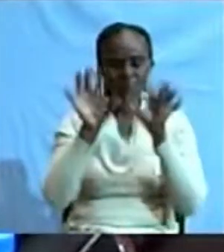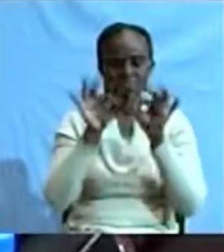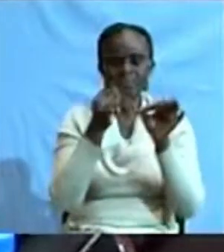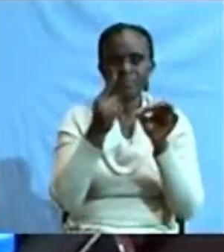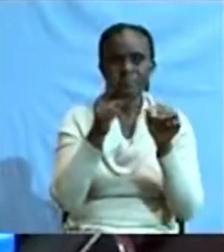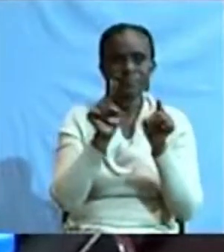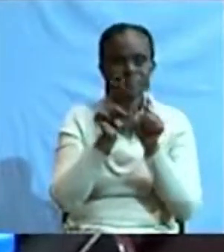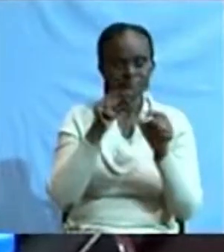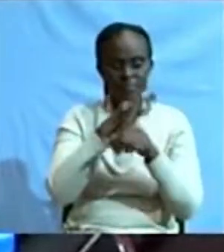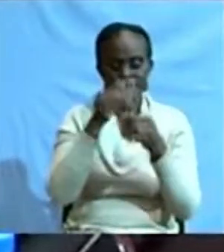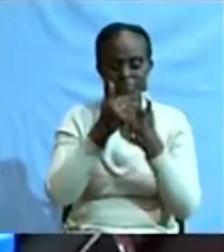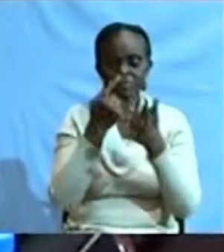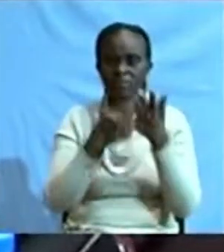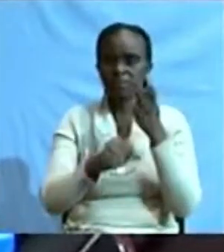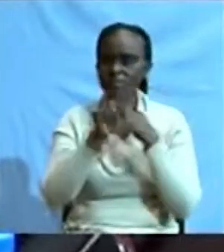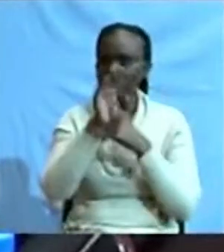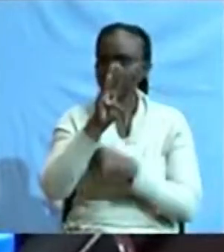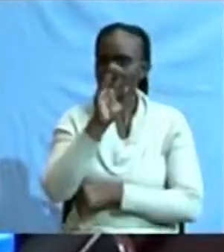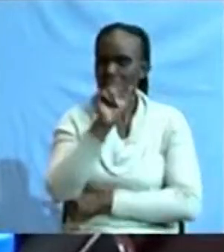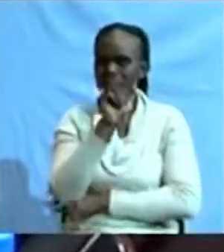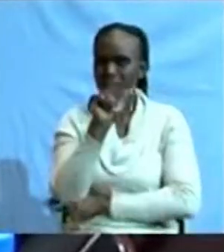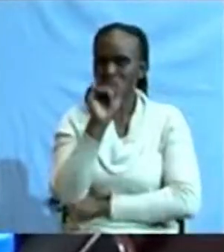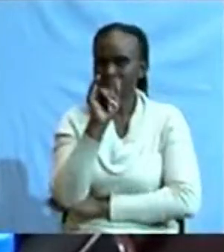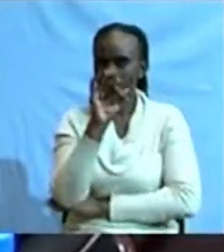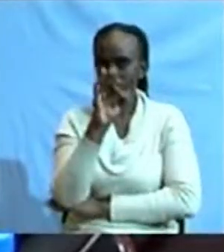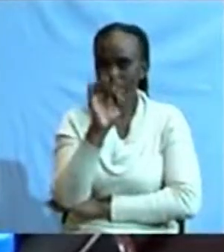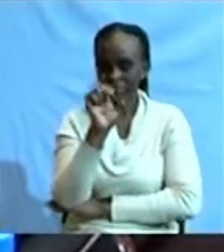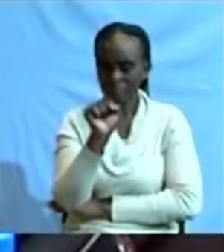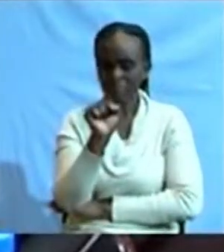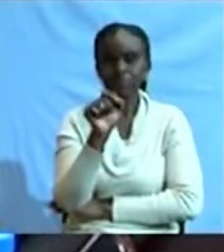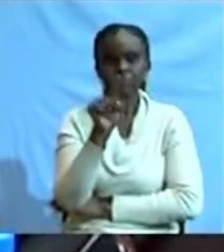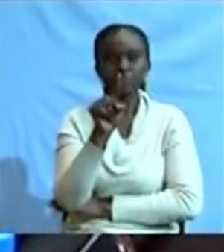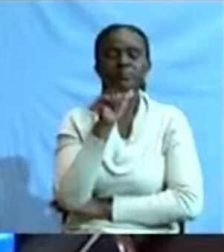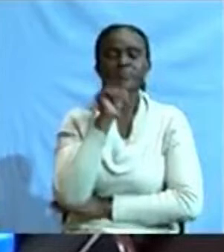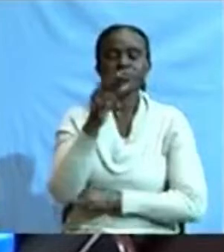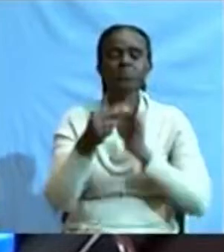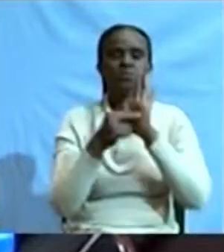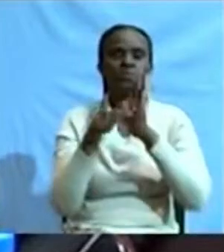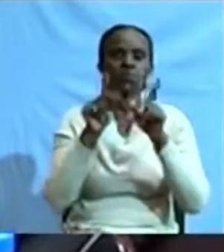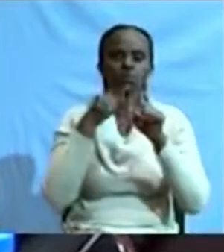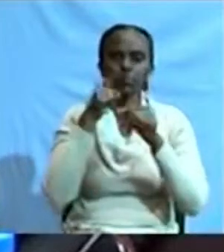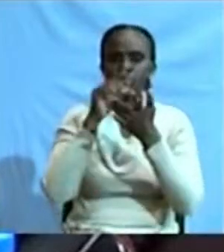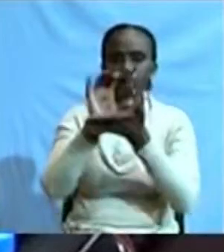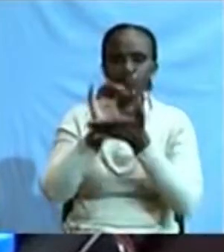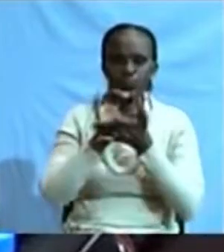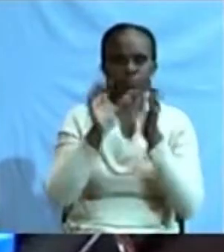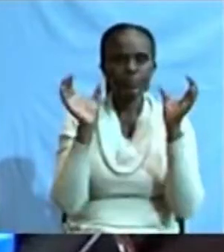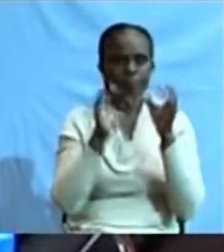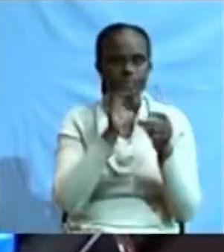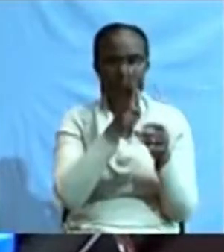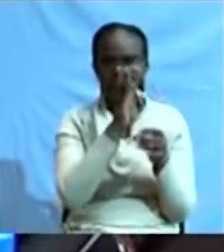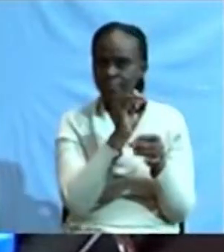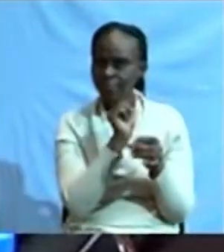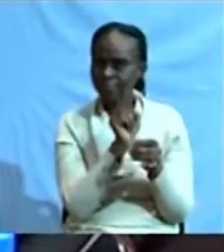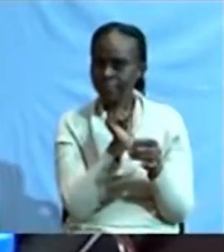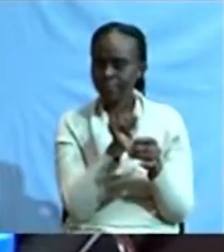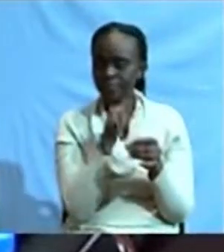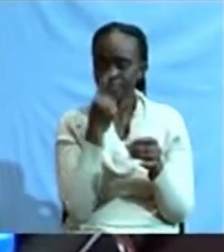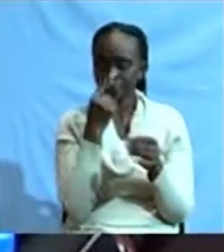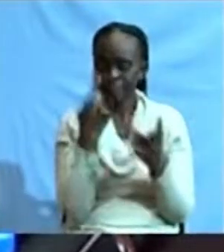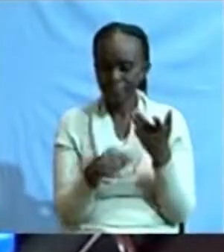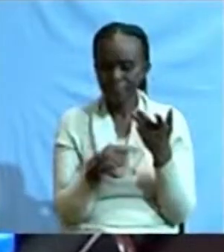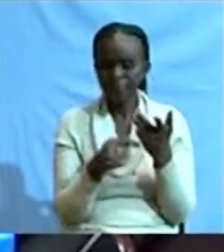the engagement of bailiffs. You have not indicated the people who owe the council the 40,